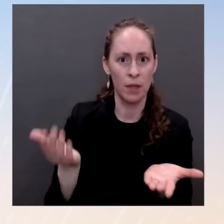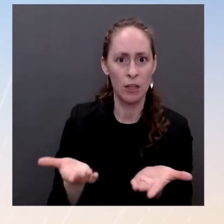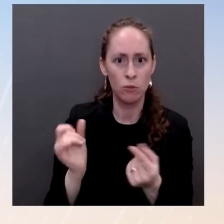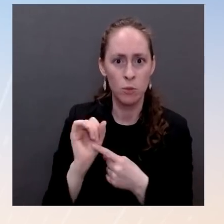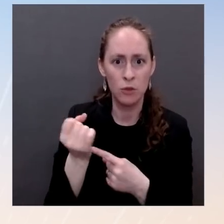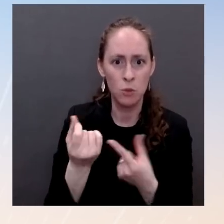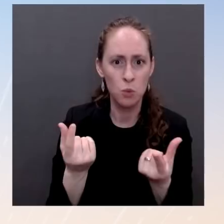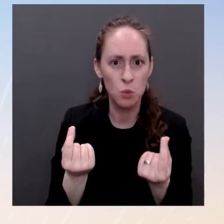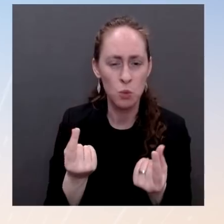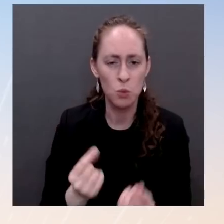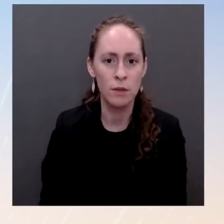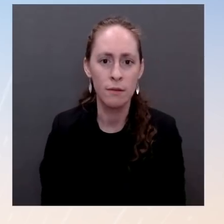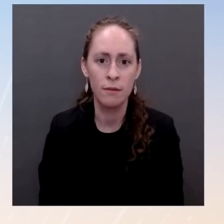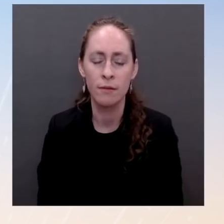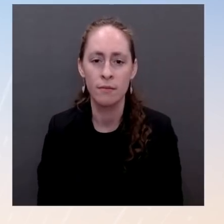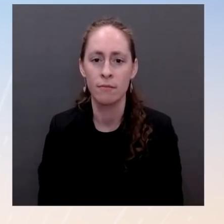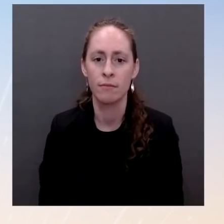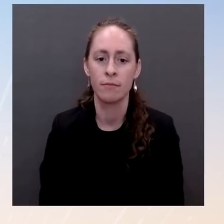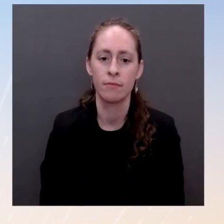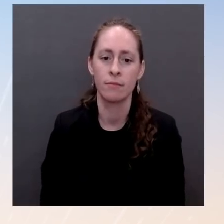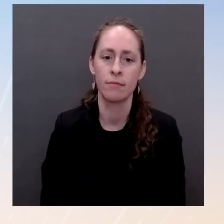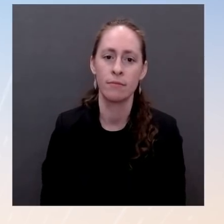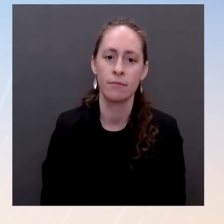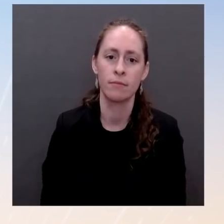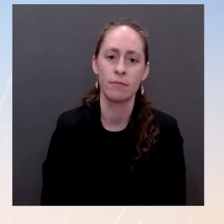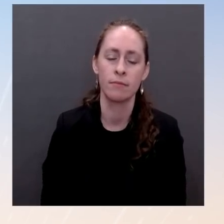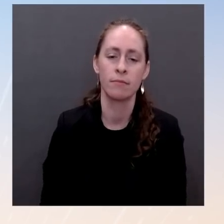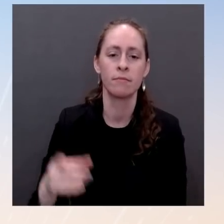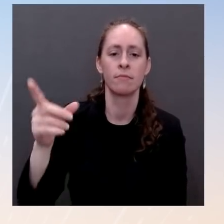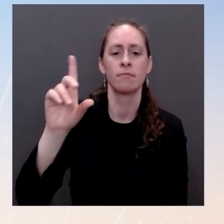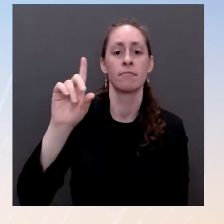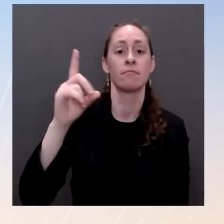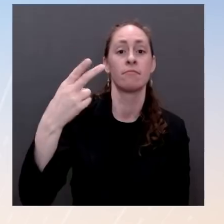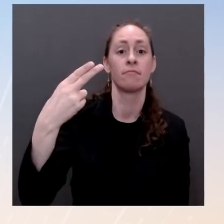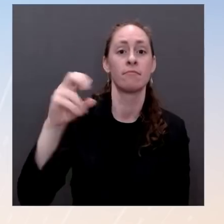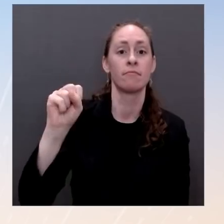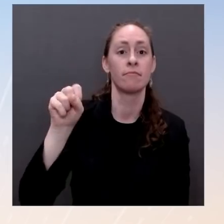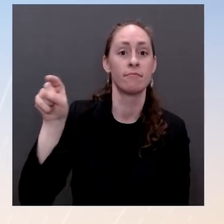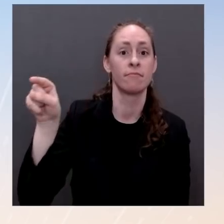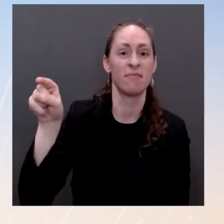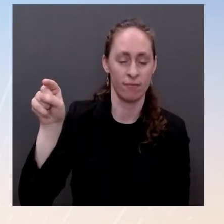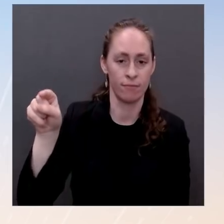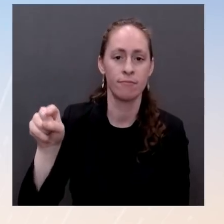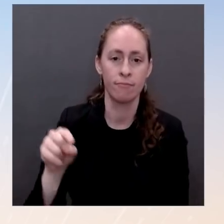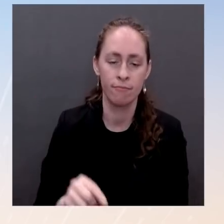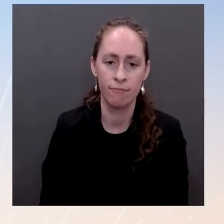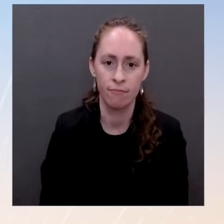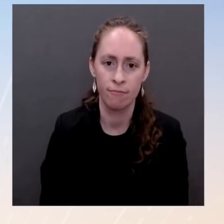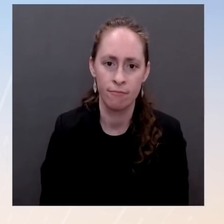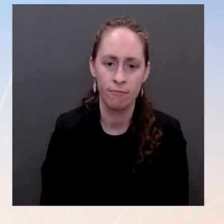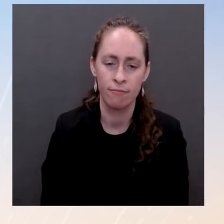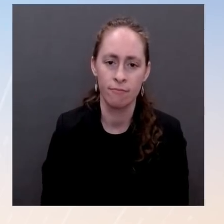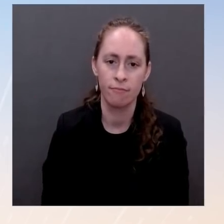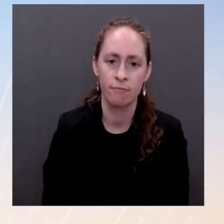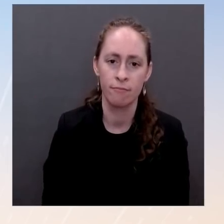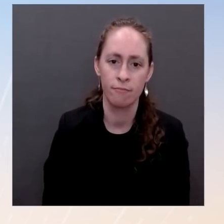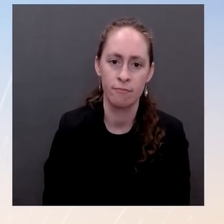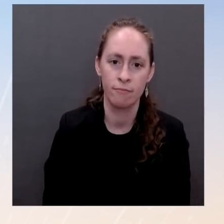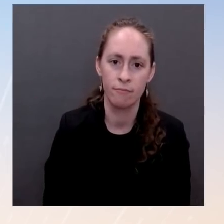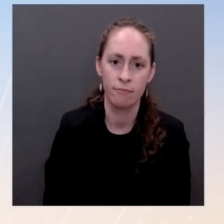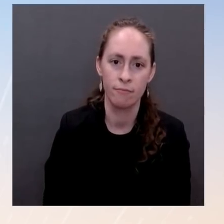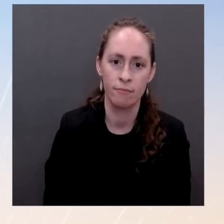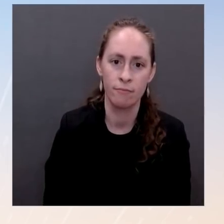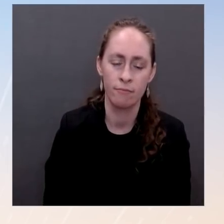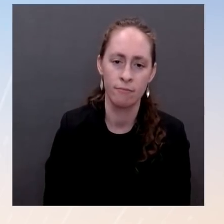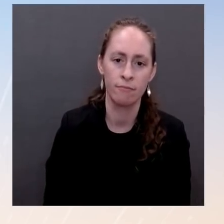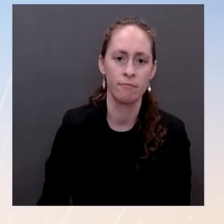also increased support, federal support, around the Super Bowl when there were those reports. I would note the Super Bowl did move forward, and